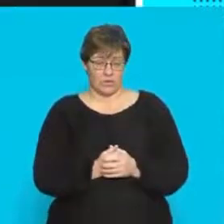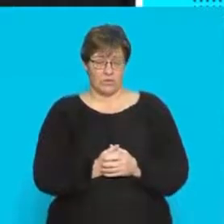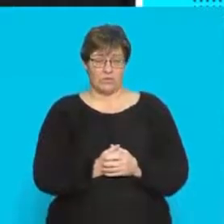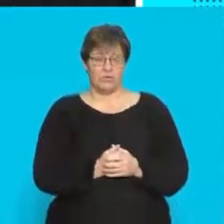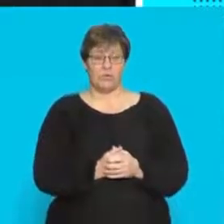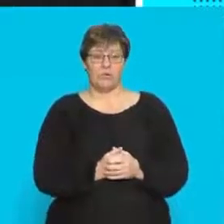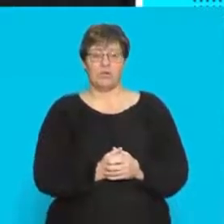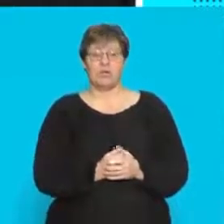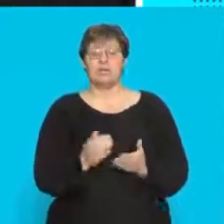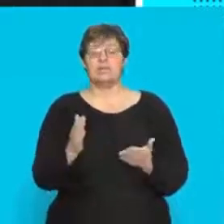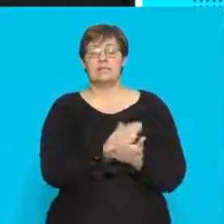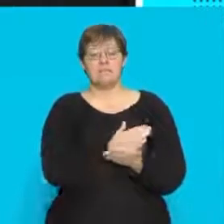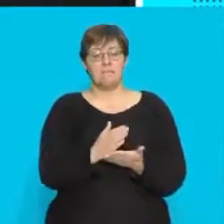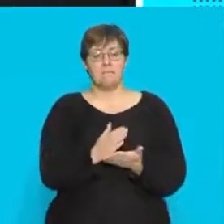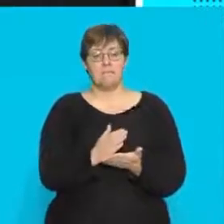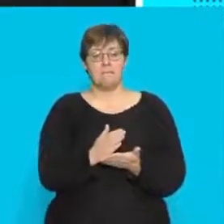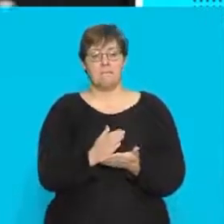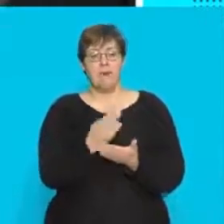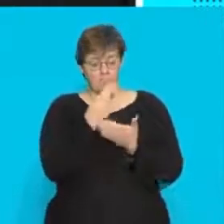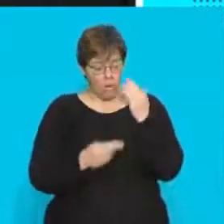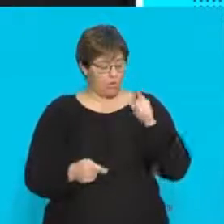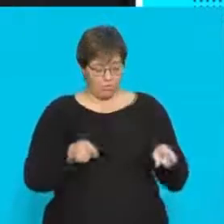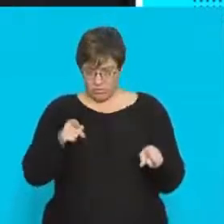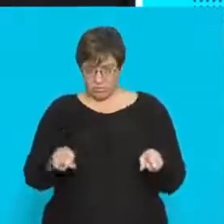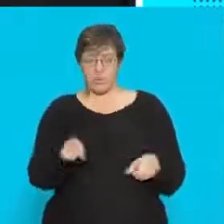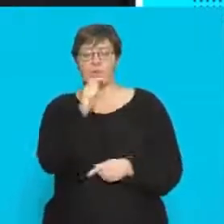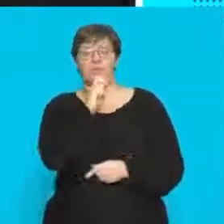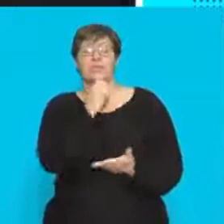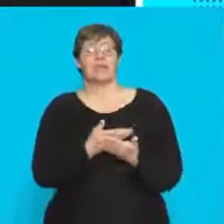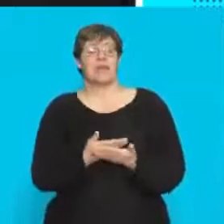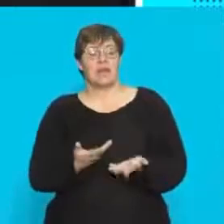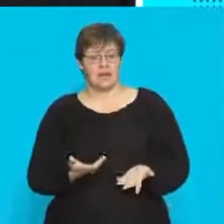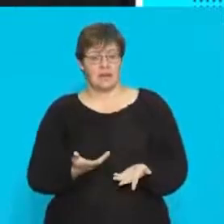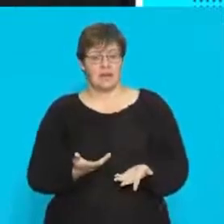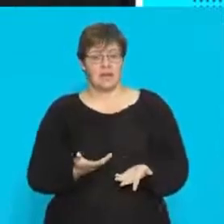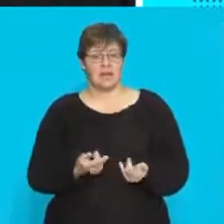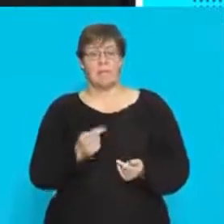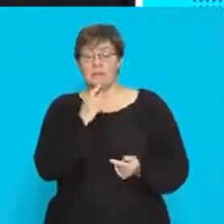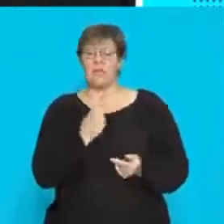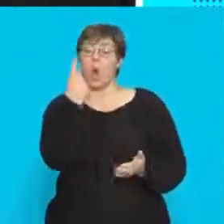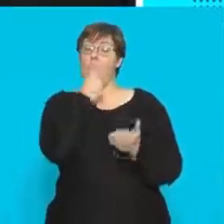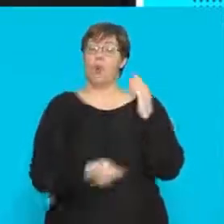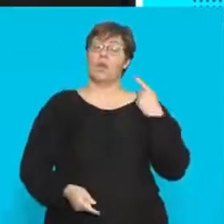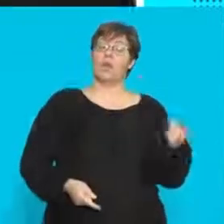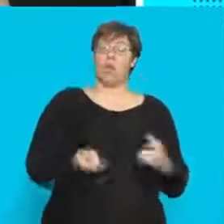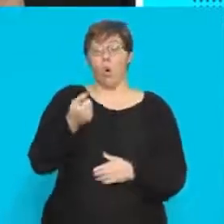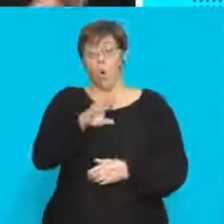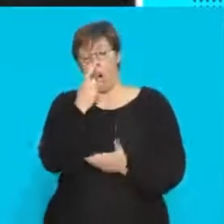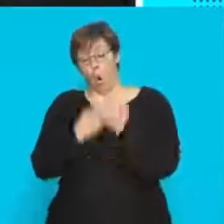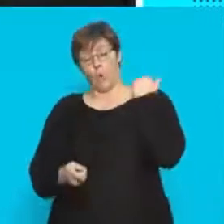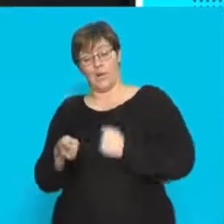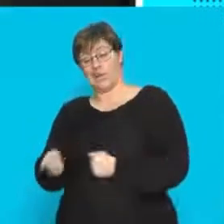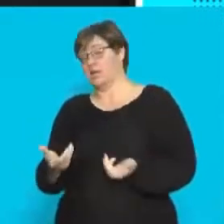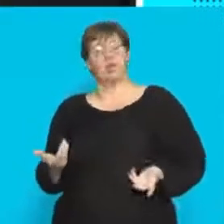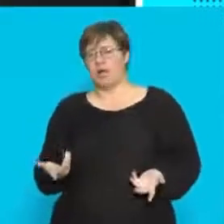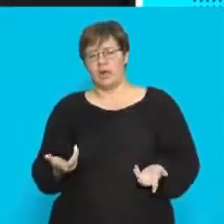Now, please understand that some plants can use both methods. It's not necessarily a plant can